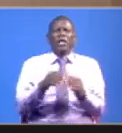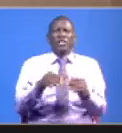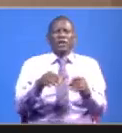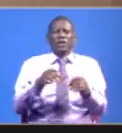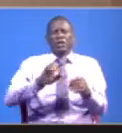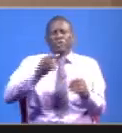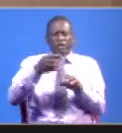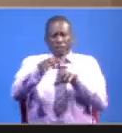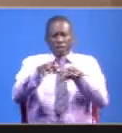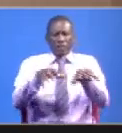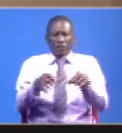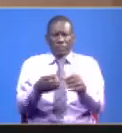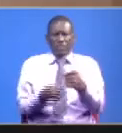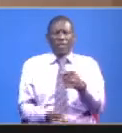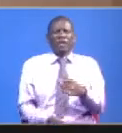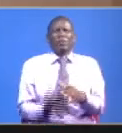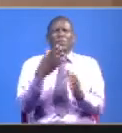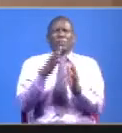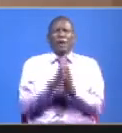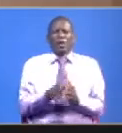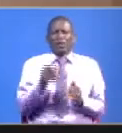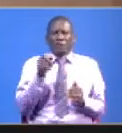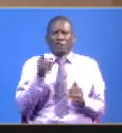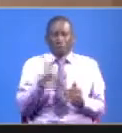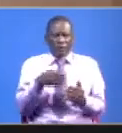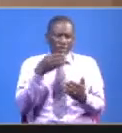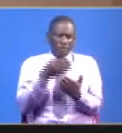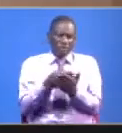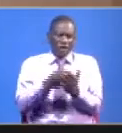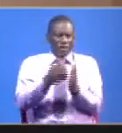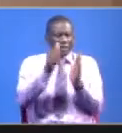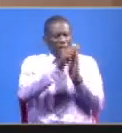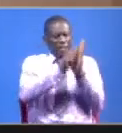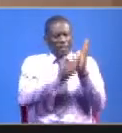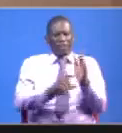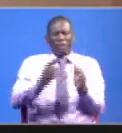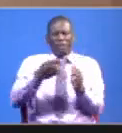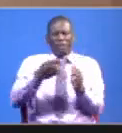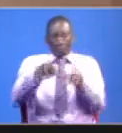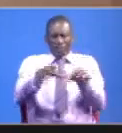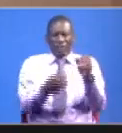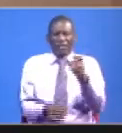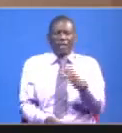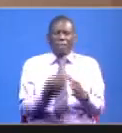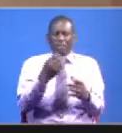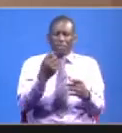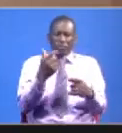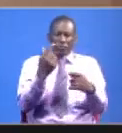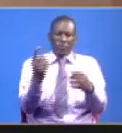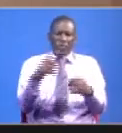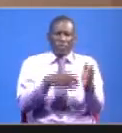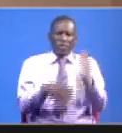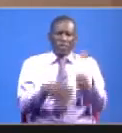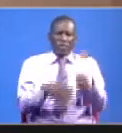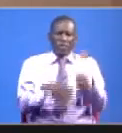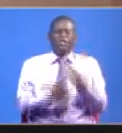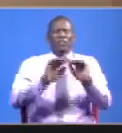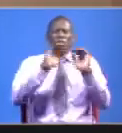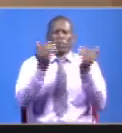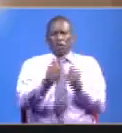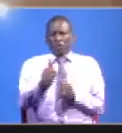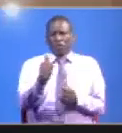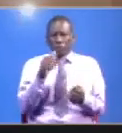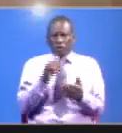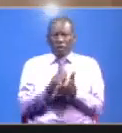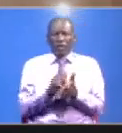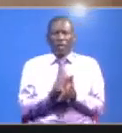And a first draft came out on this financing agenda. A first draft came out a couple of days ago. The developing world